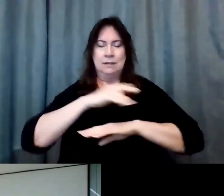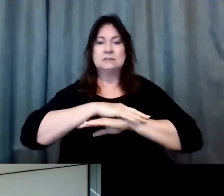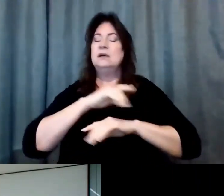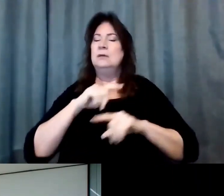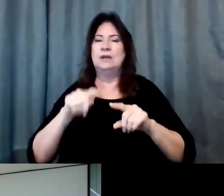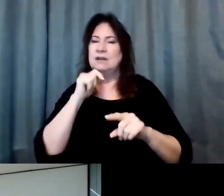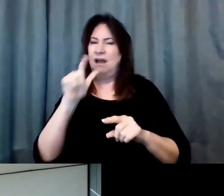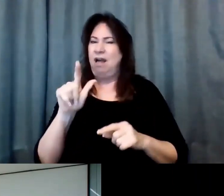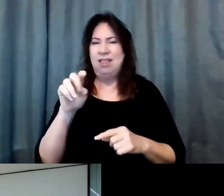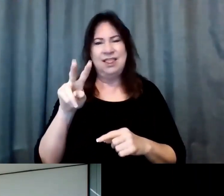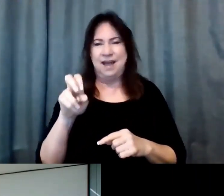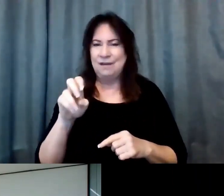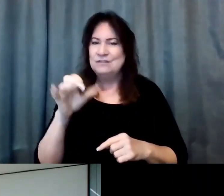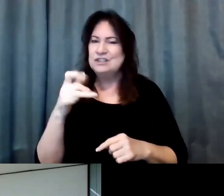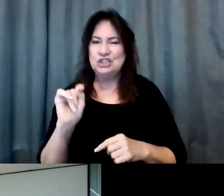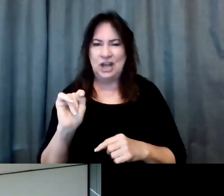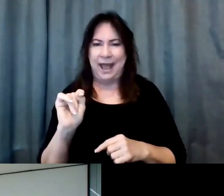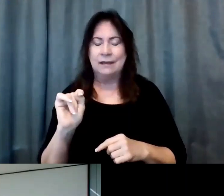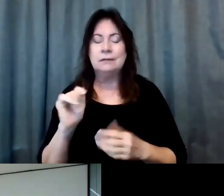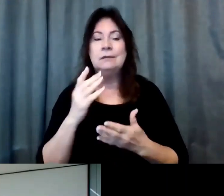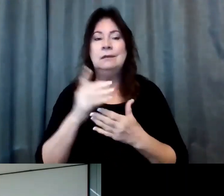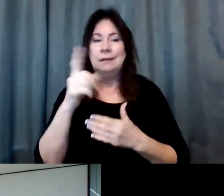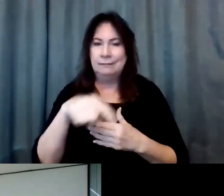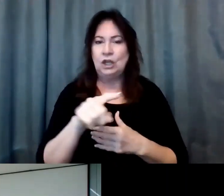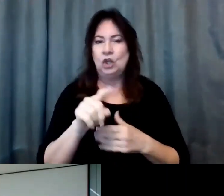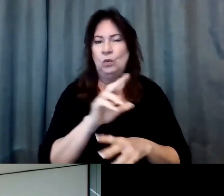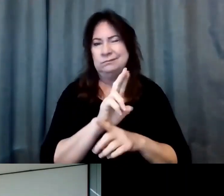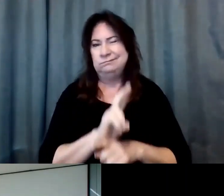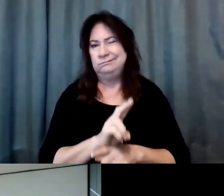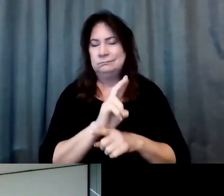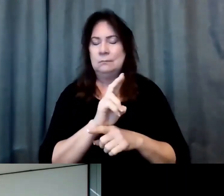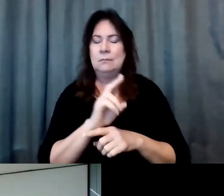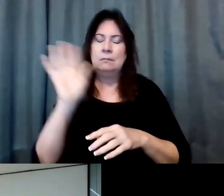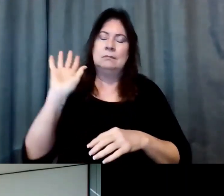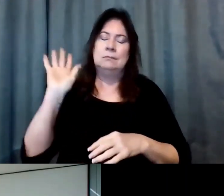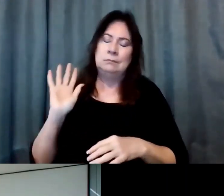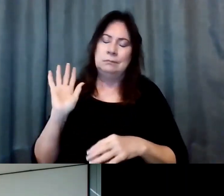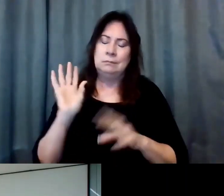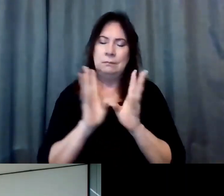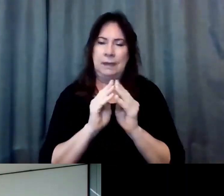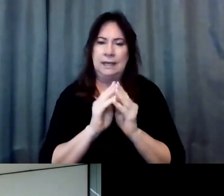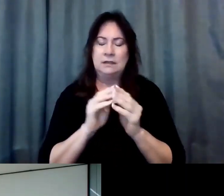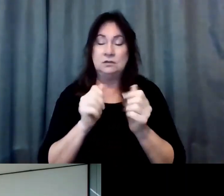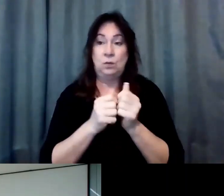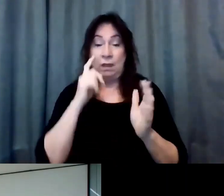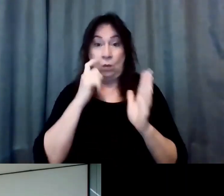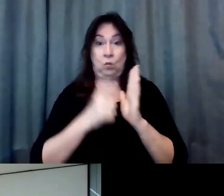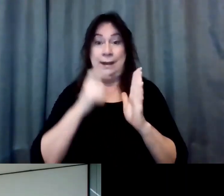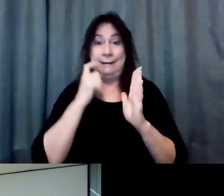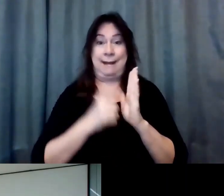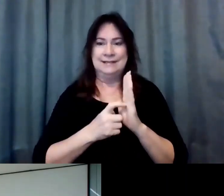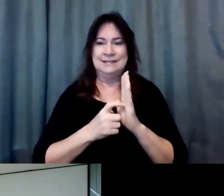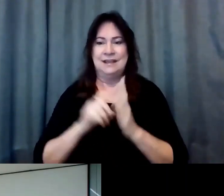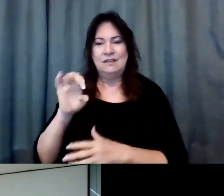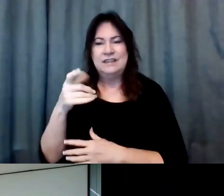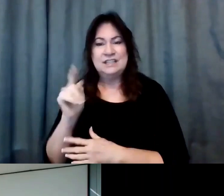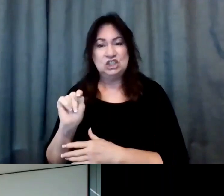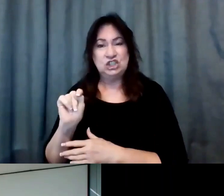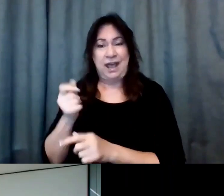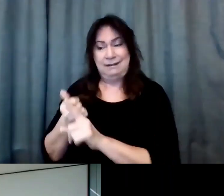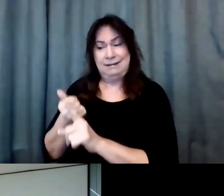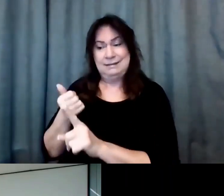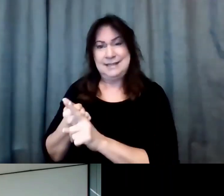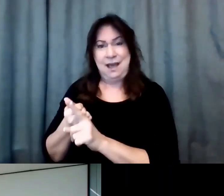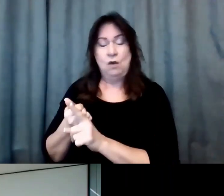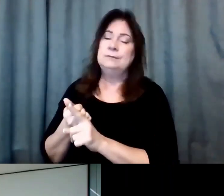that some of you undoubtedly have used in many, many contexts without recognizing that the use of that chat